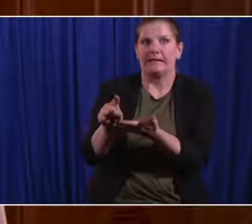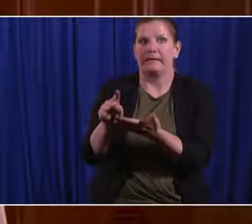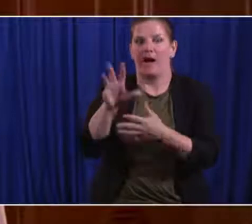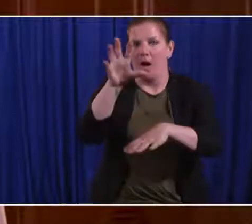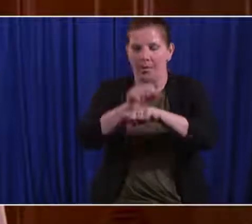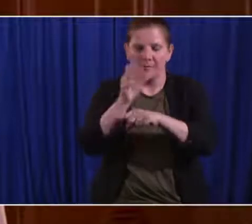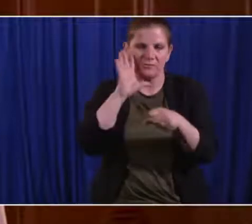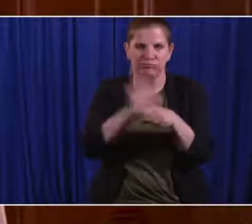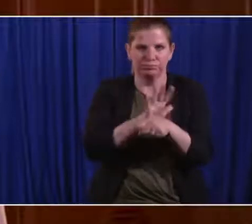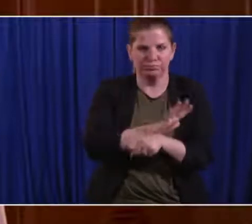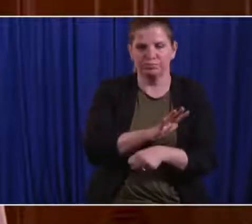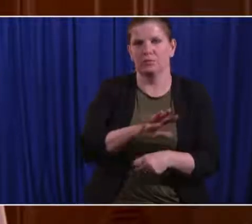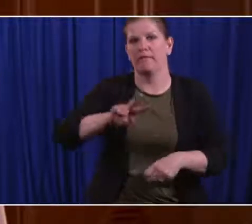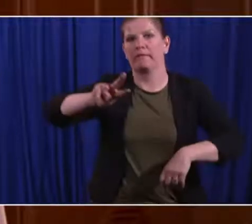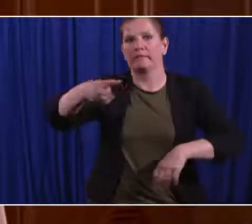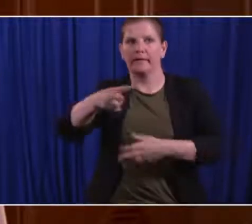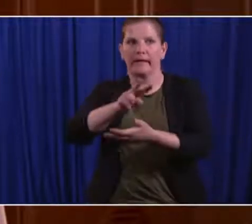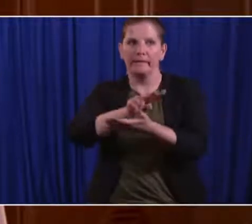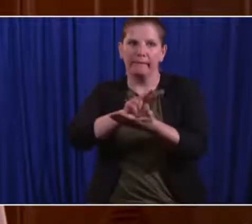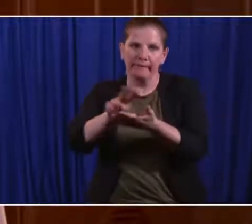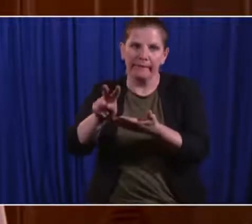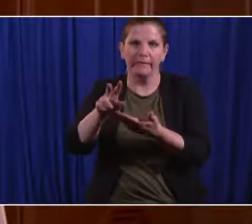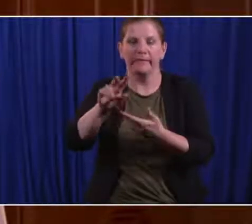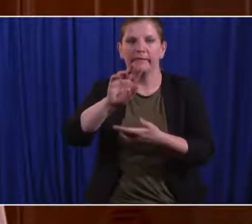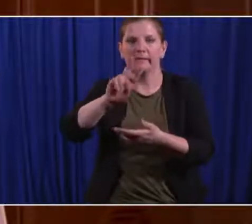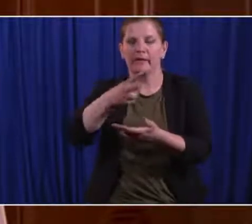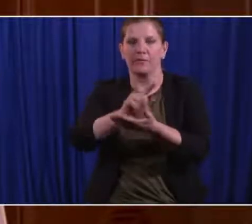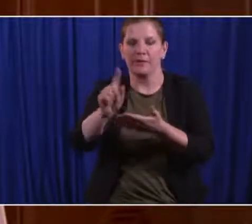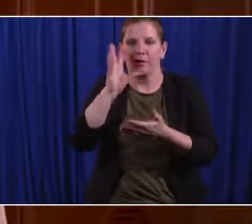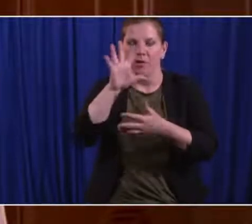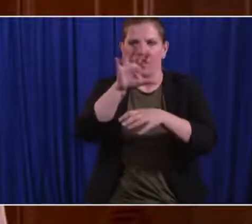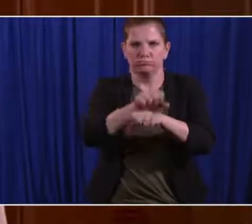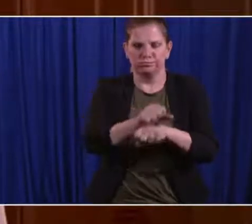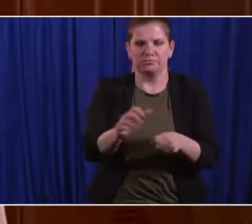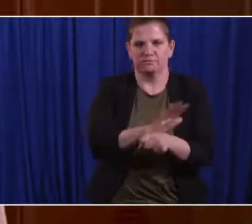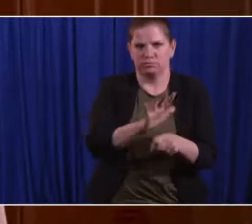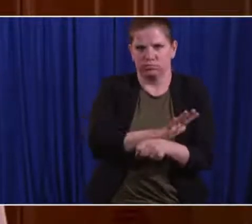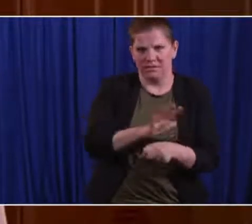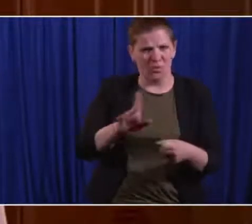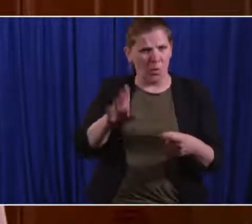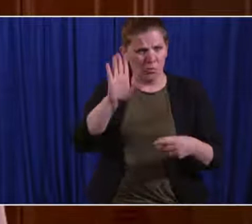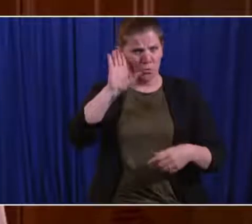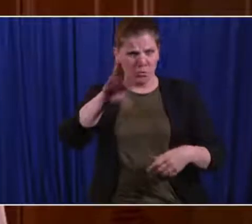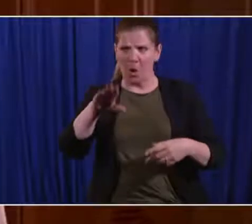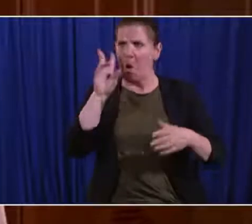idea or a rough estimate on when there will be enough vaccine appointments for every Ohioan that wants one?